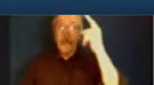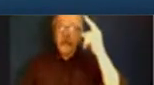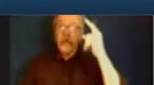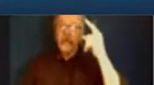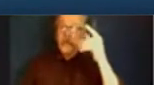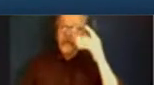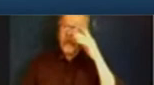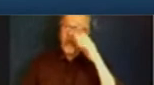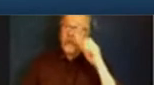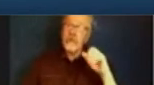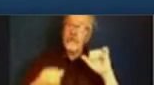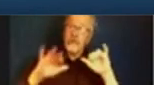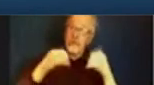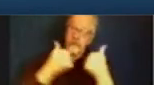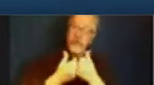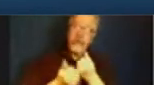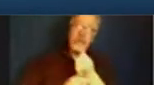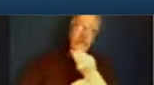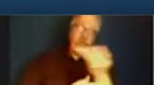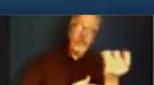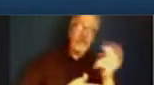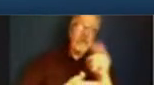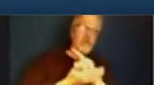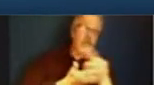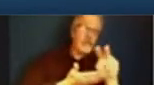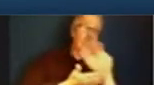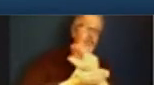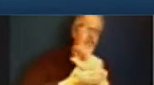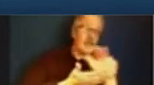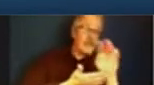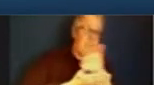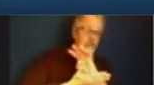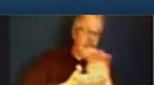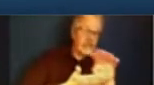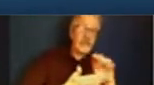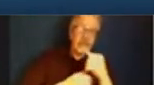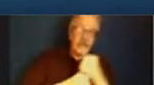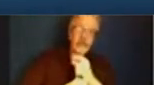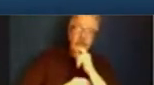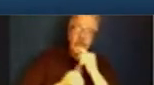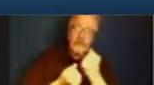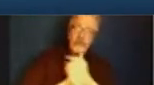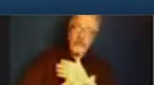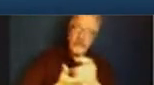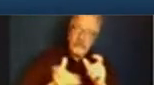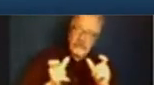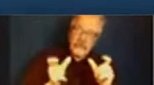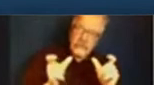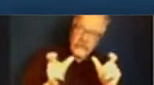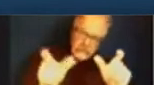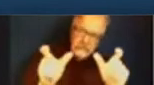our partners in the healthcare system. And we're certainly going to do what we can to support them.